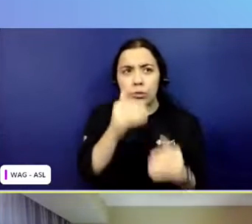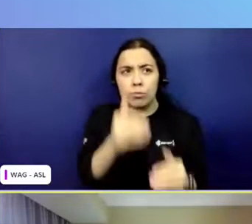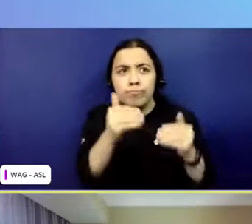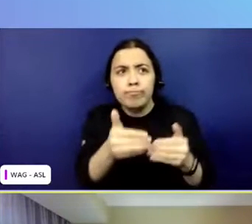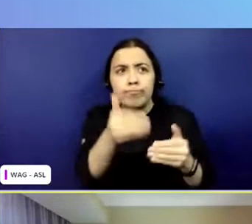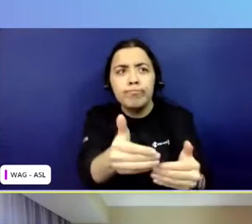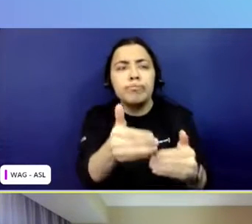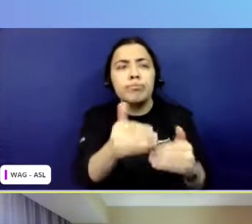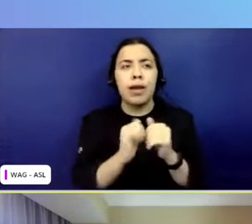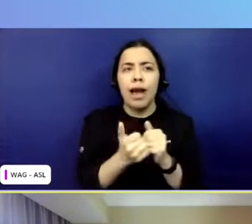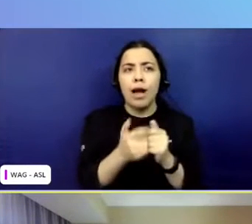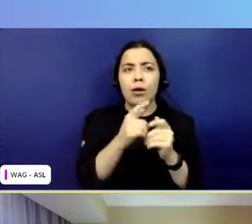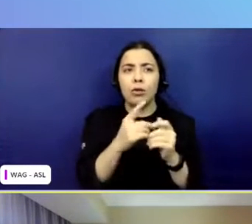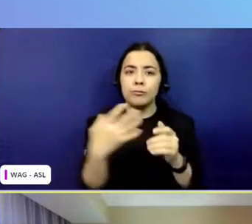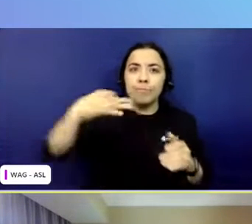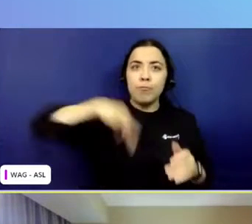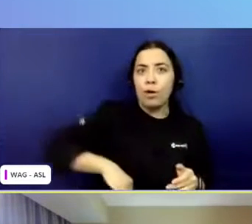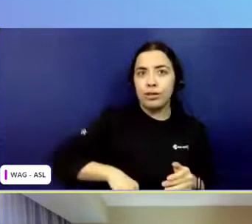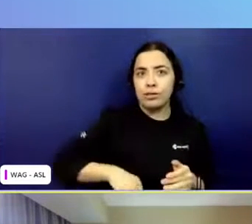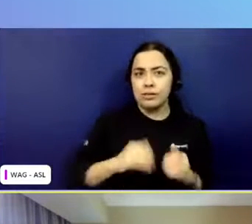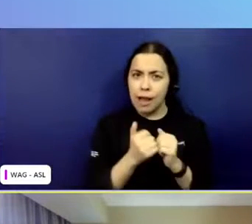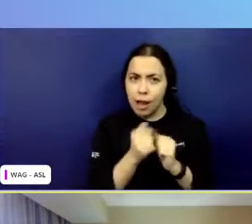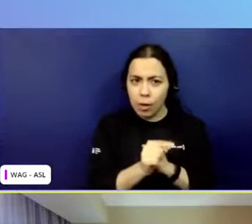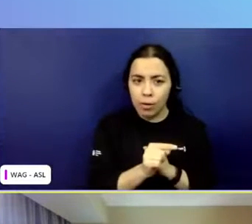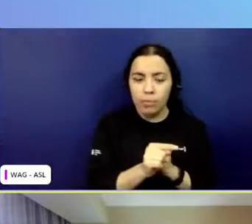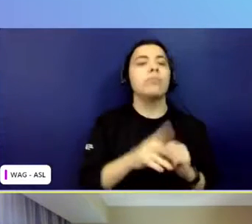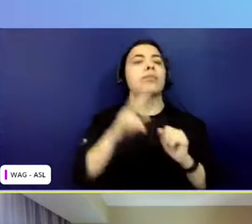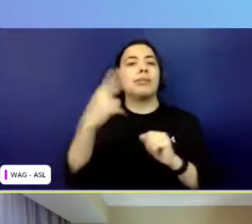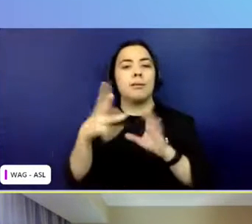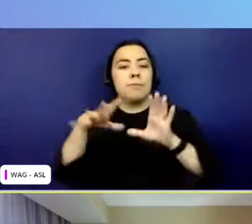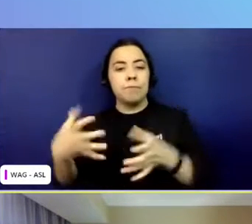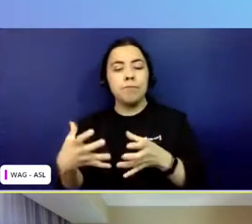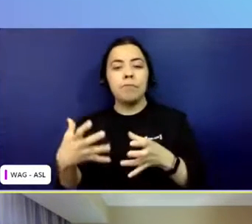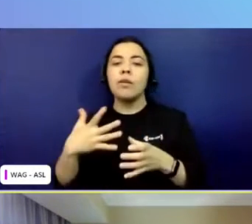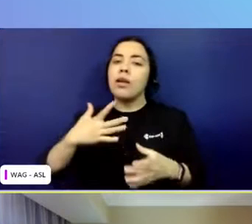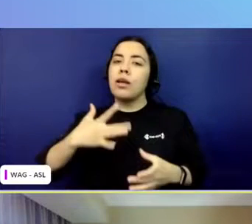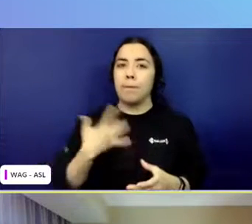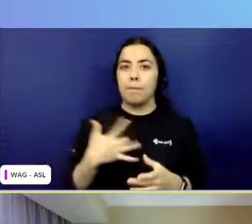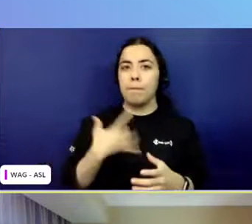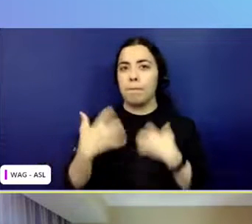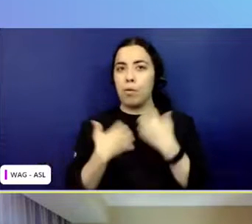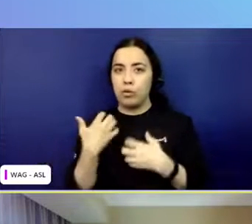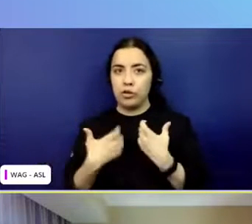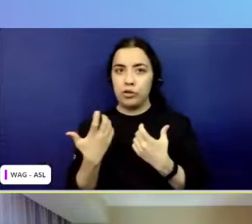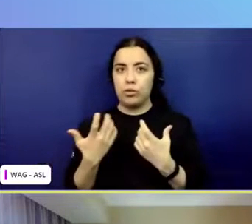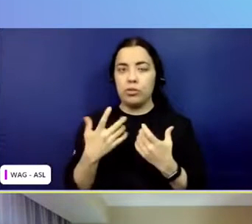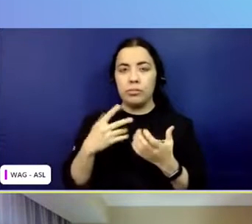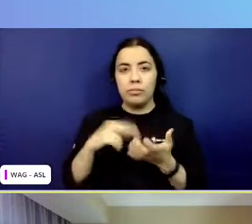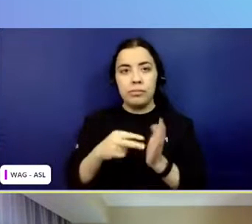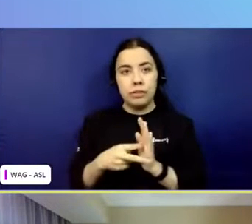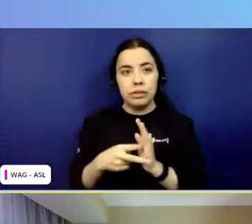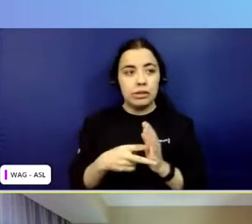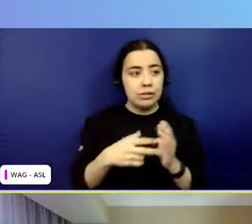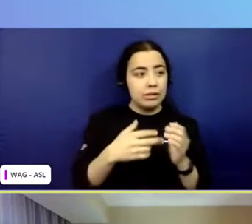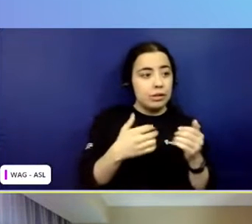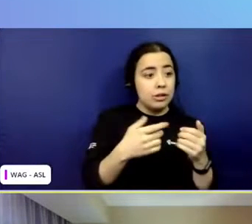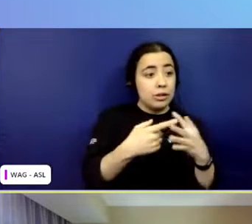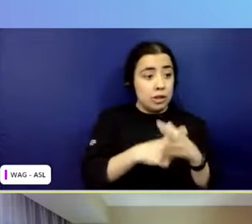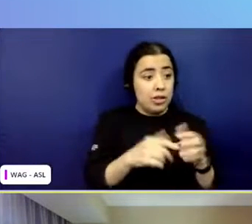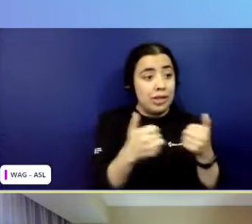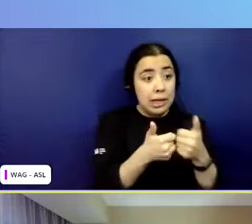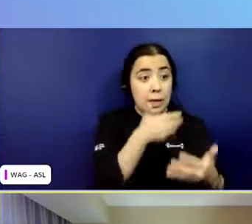points. Number two, emotional states. These are the actions that emerge when the game mechanics are